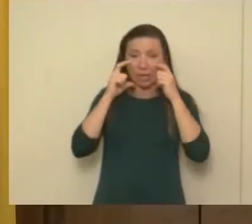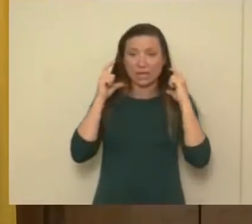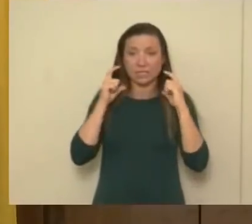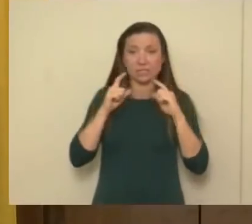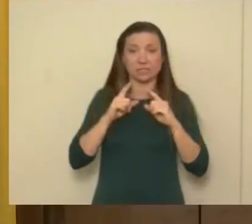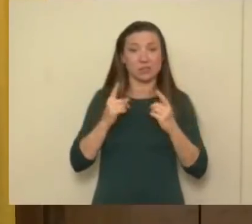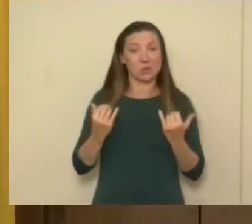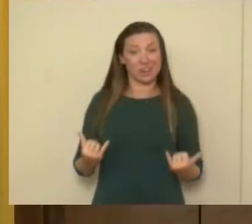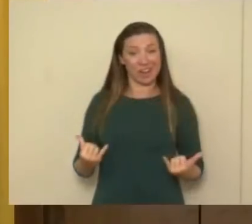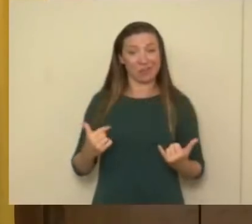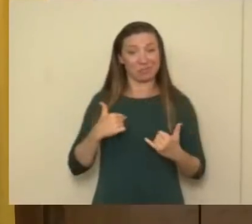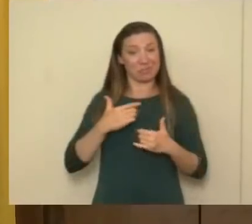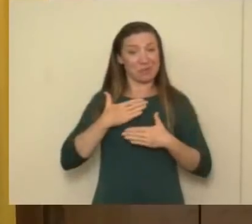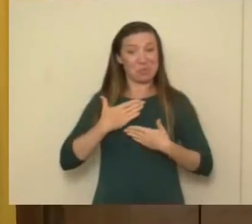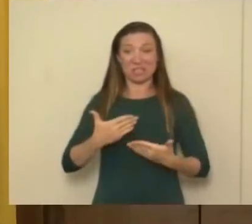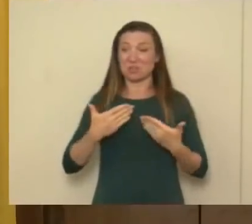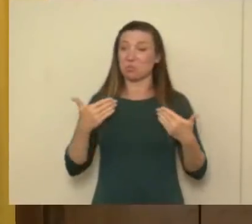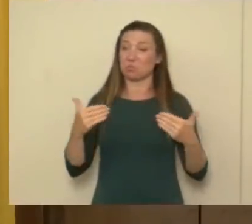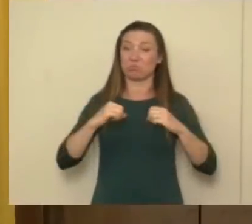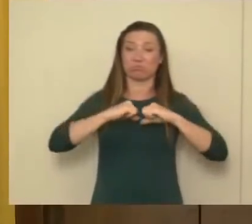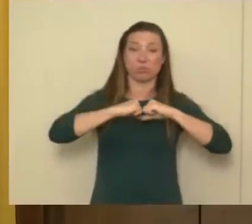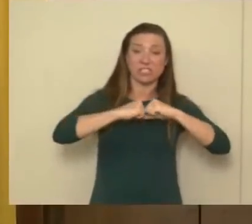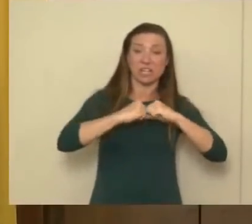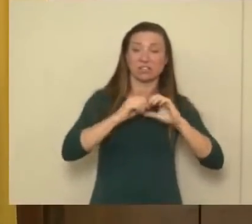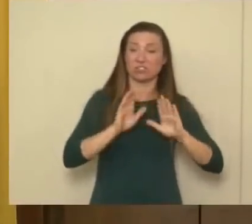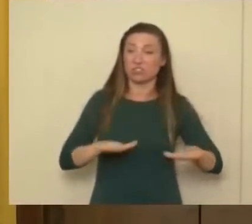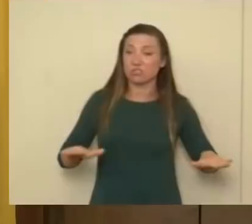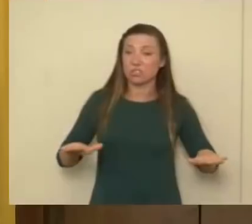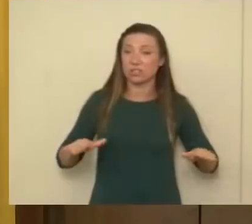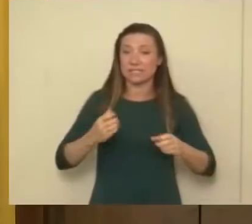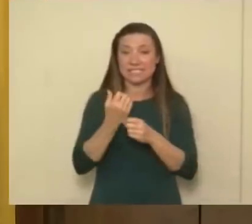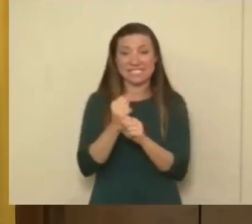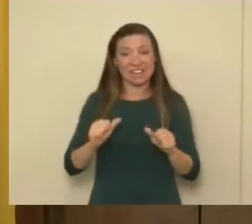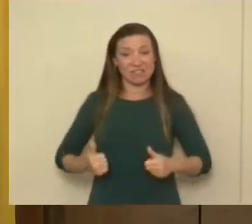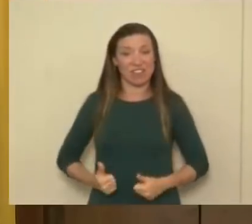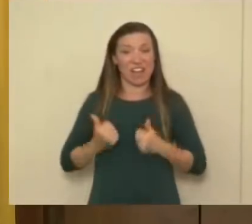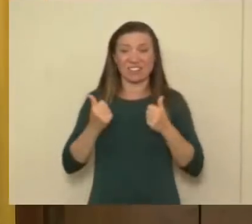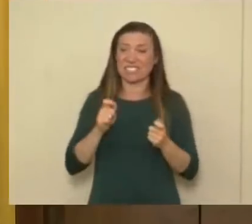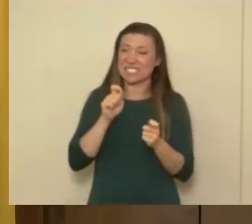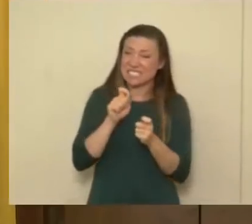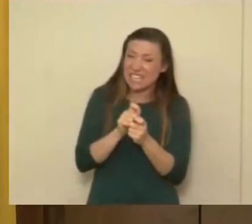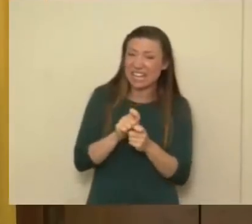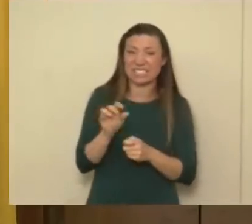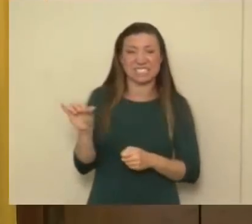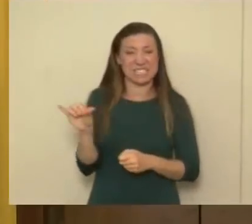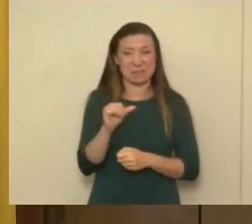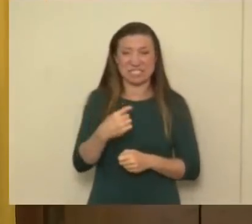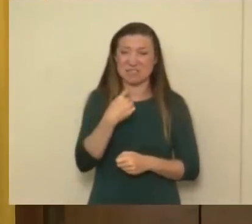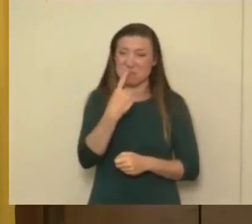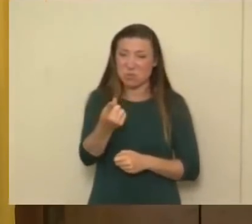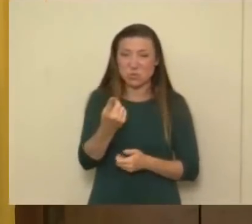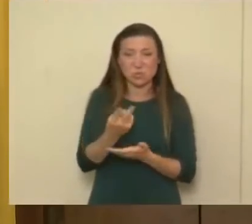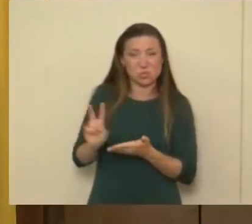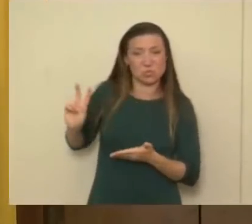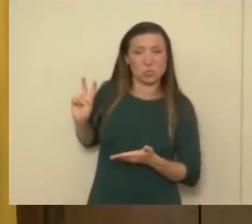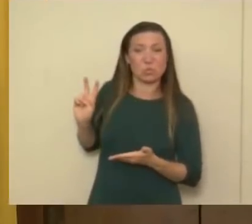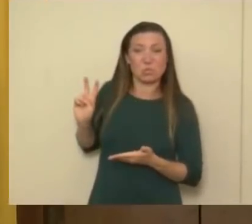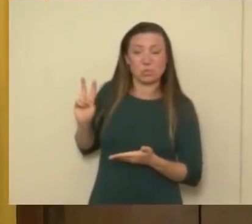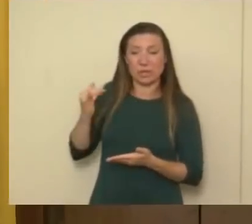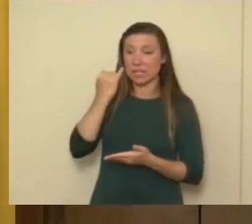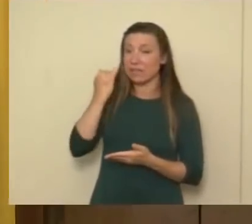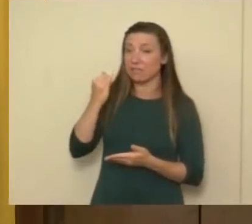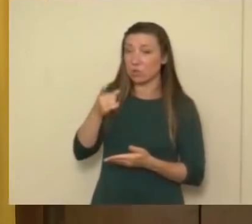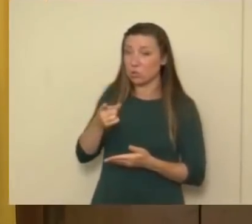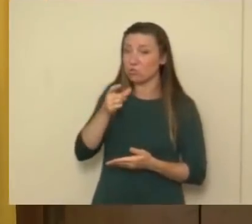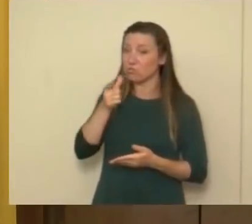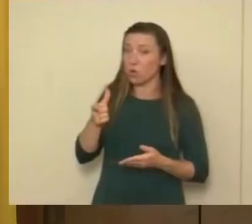protect kids, save lives in exactly the way I said I would more than 2 weeks ago. That if we couldn't maintain adherence, I would